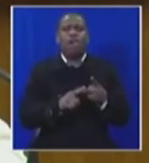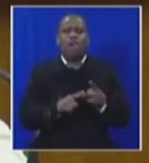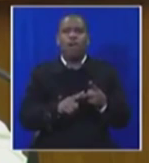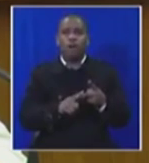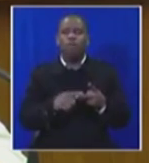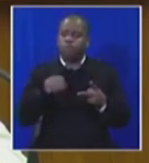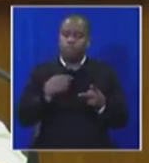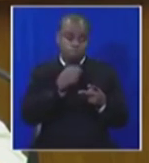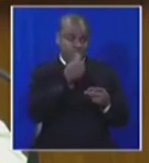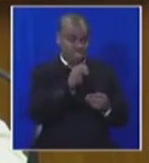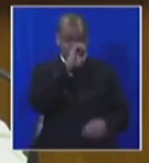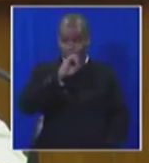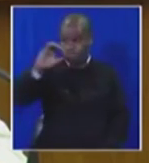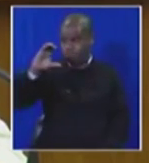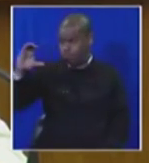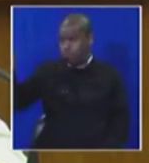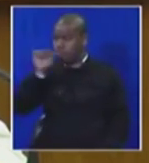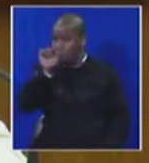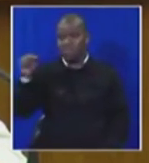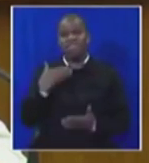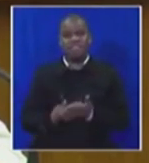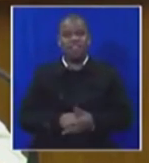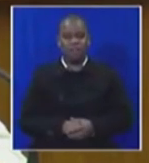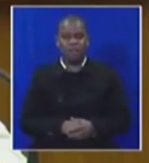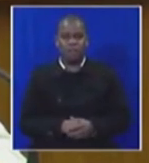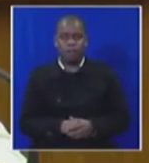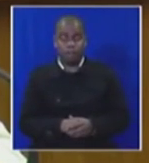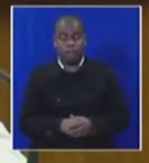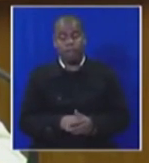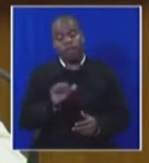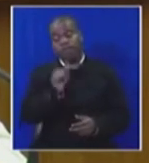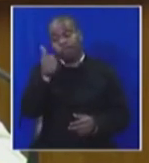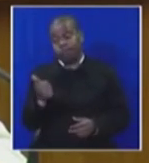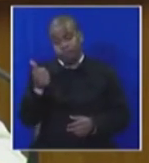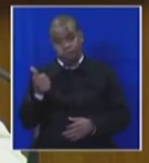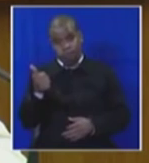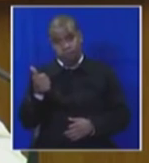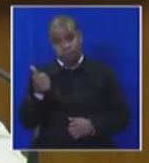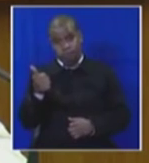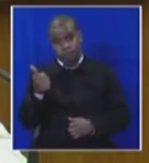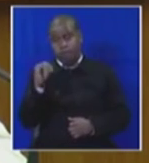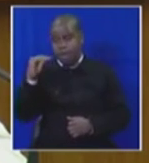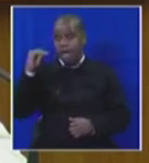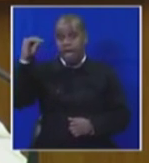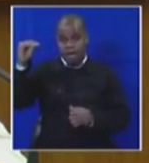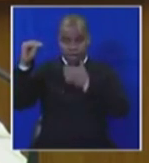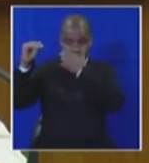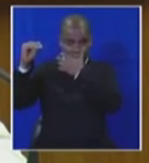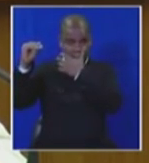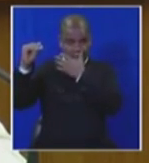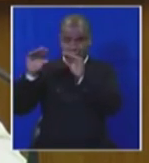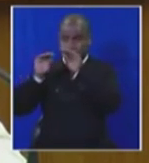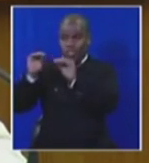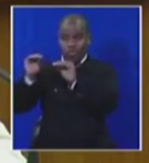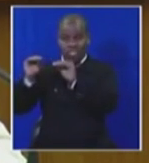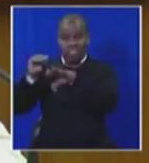money to universities. The next higher education crisis looming, Honorable Speaker, is at our TVET colleges.